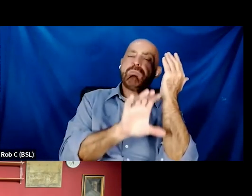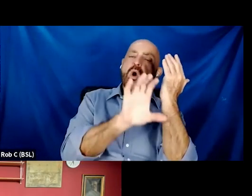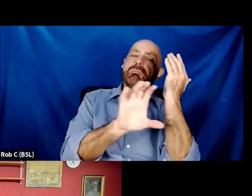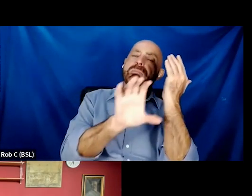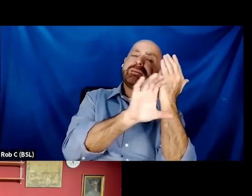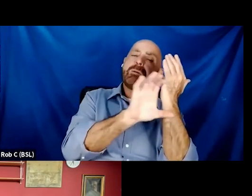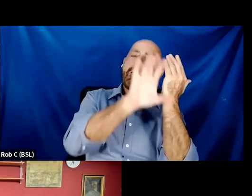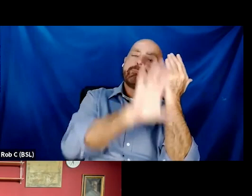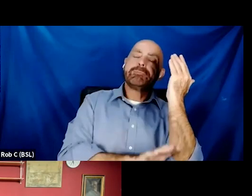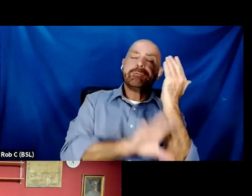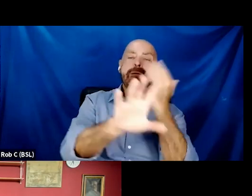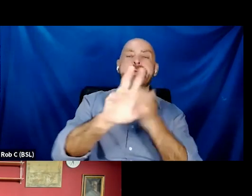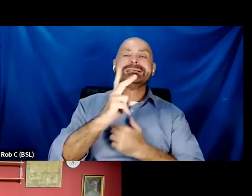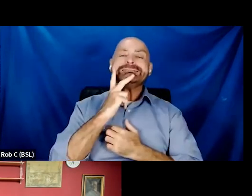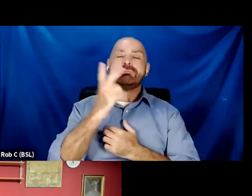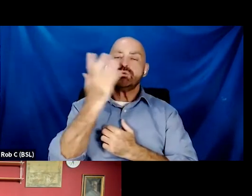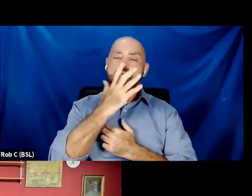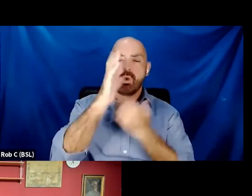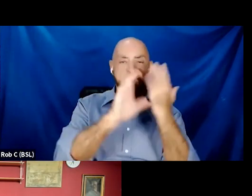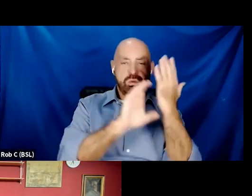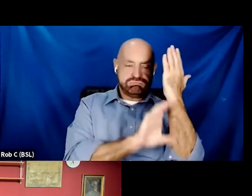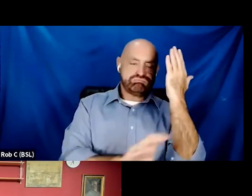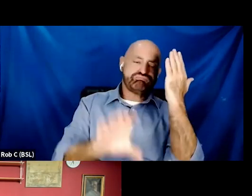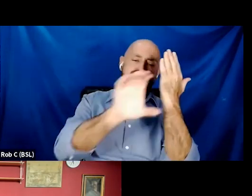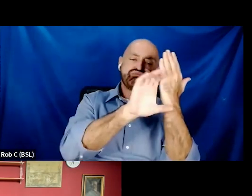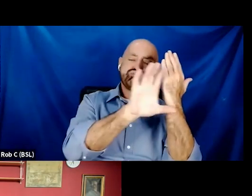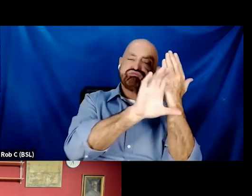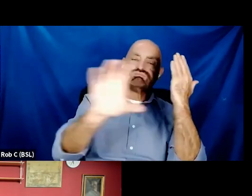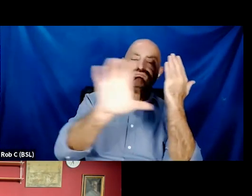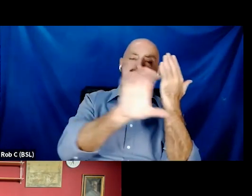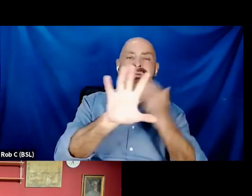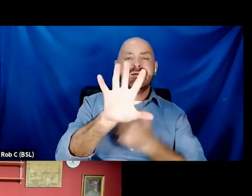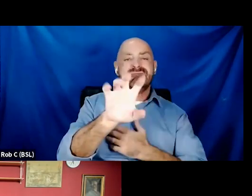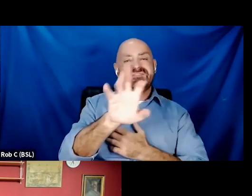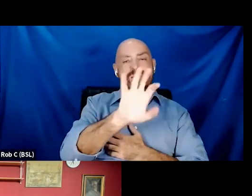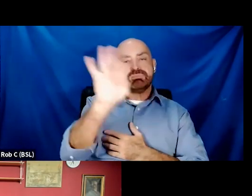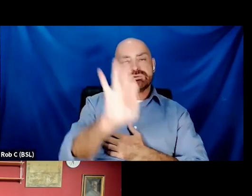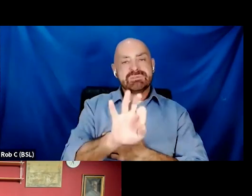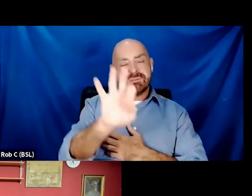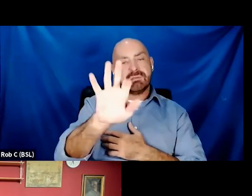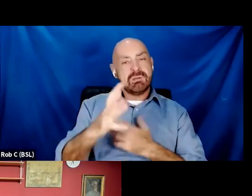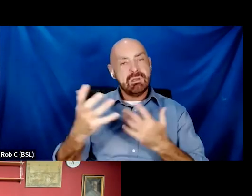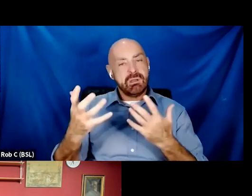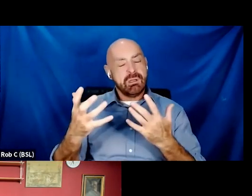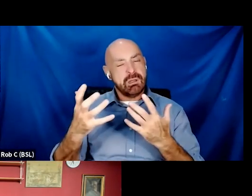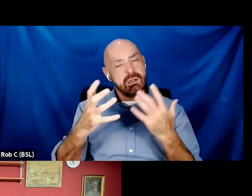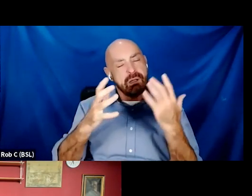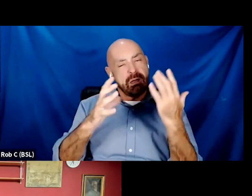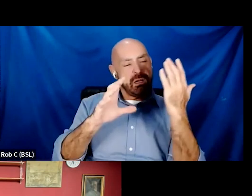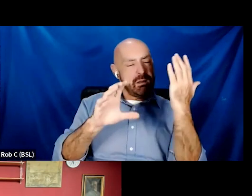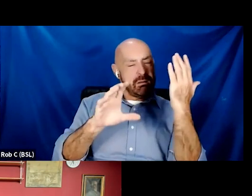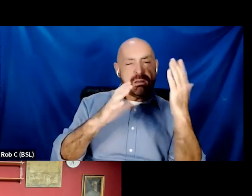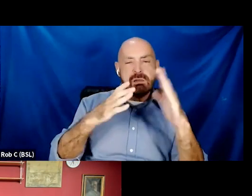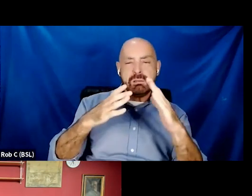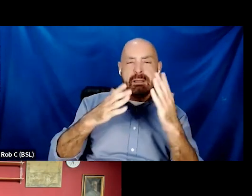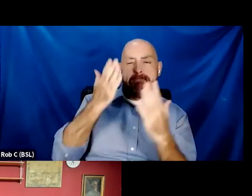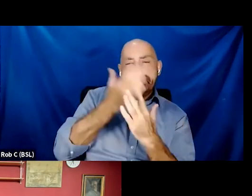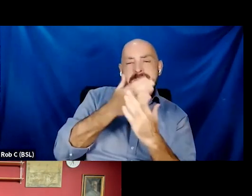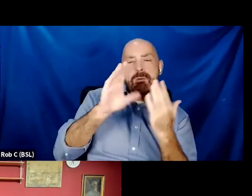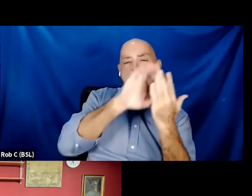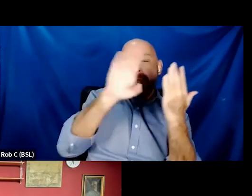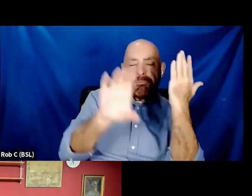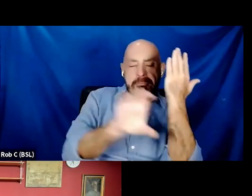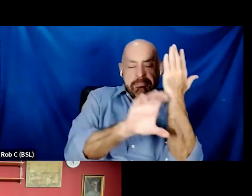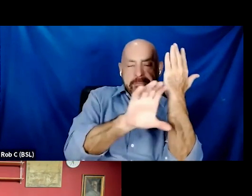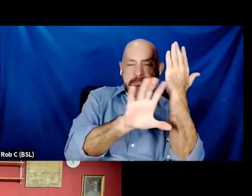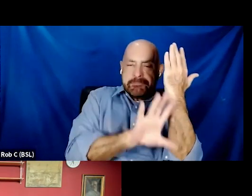Secondary school teachers are in the top 15% of the population by income, but a middle class occupation being